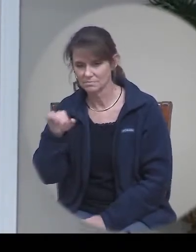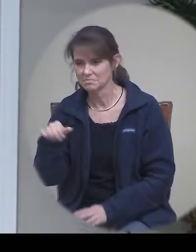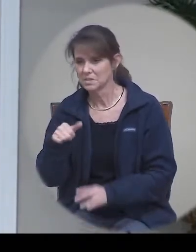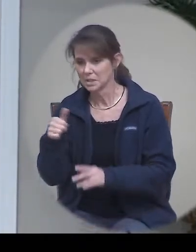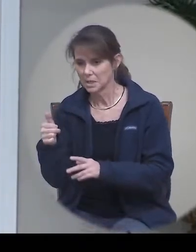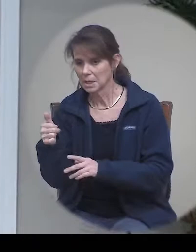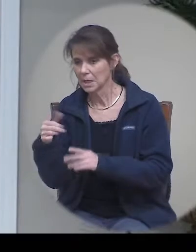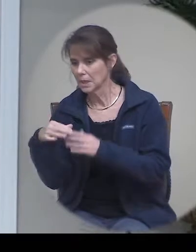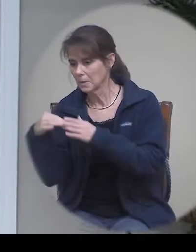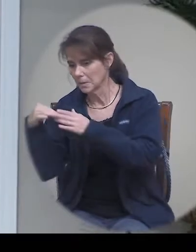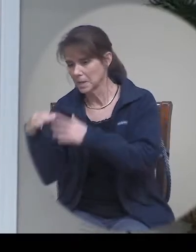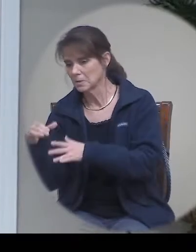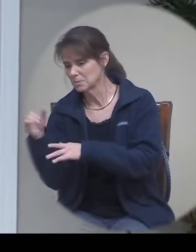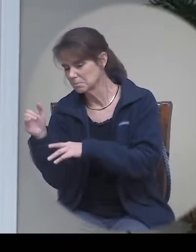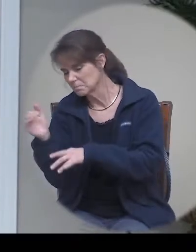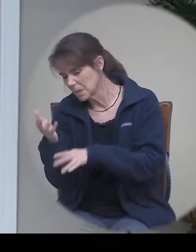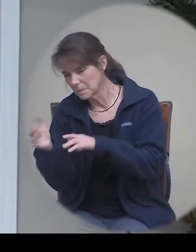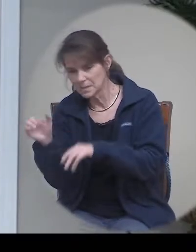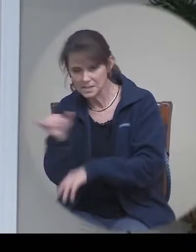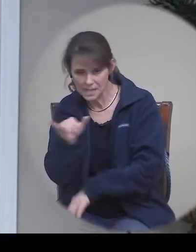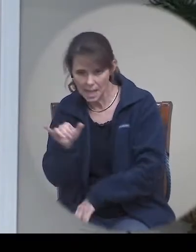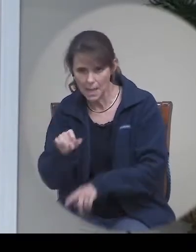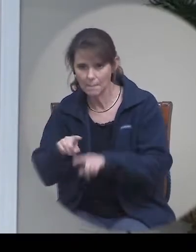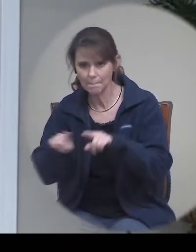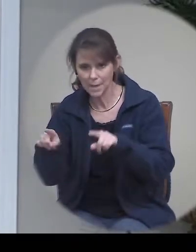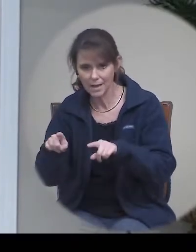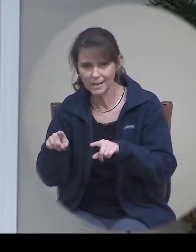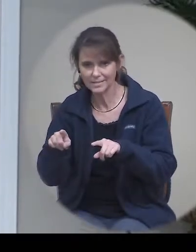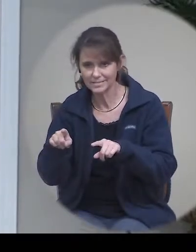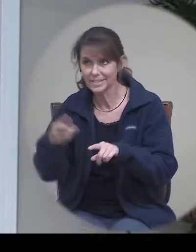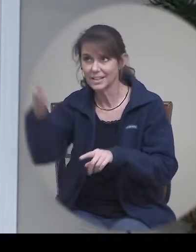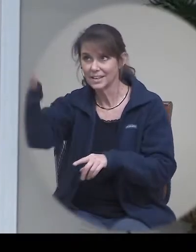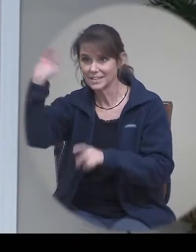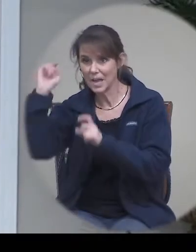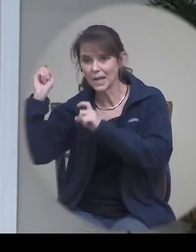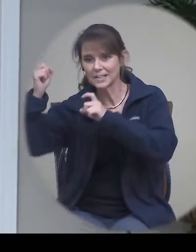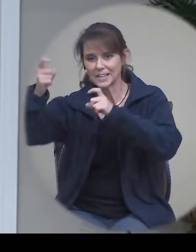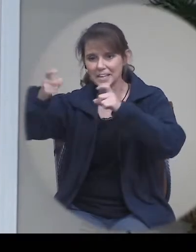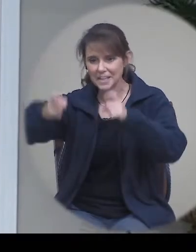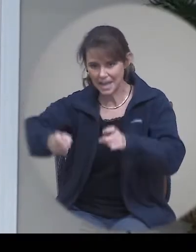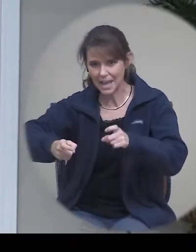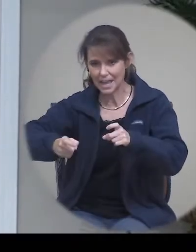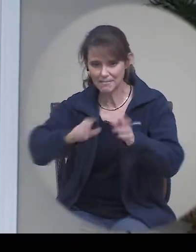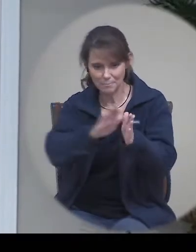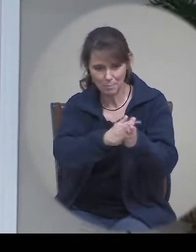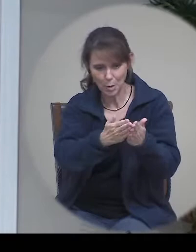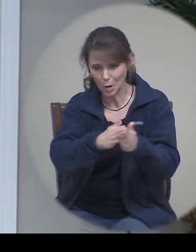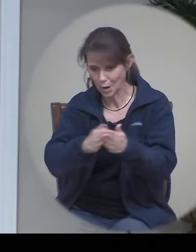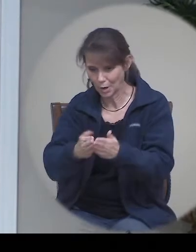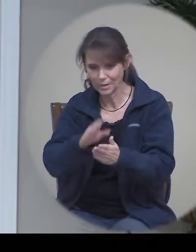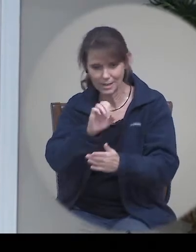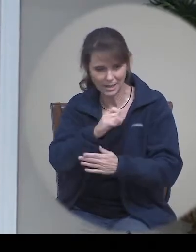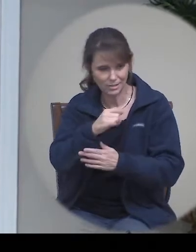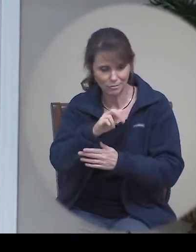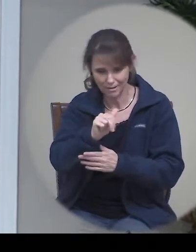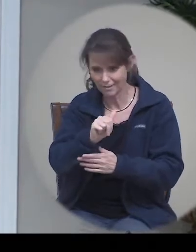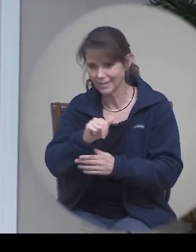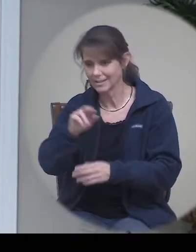the answer to that question. But nobody else was standing up like they were.